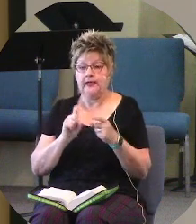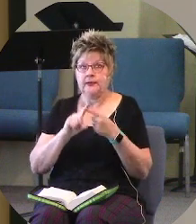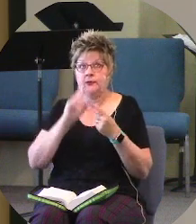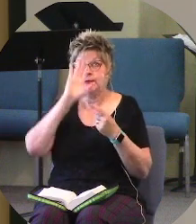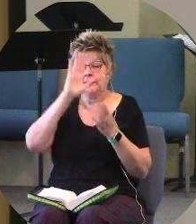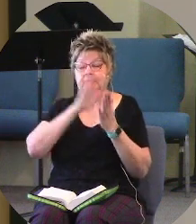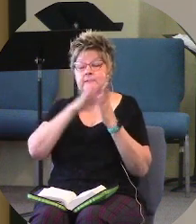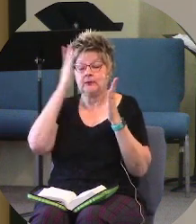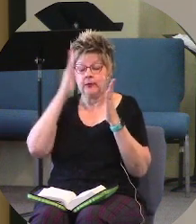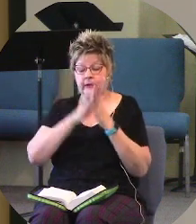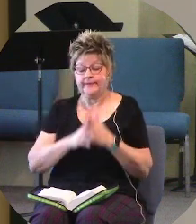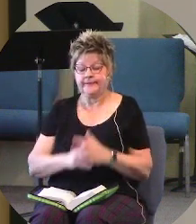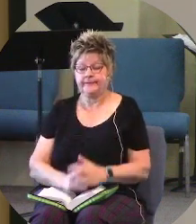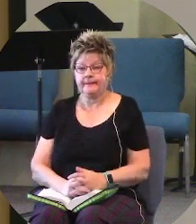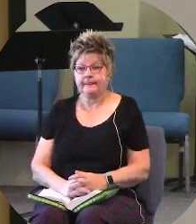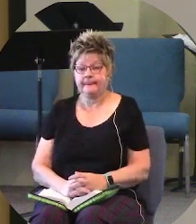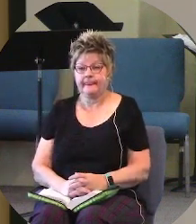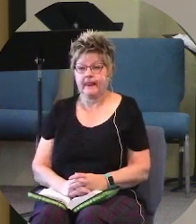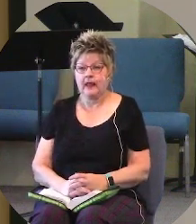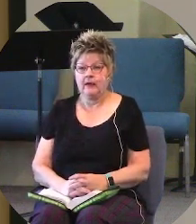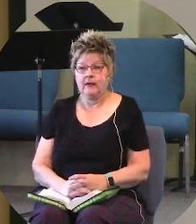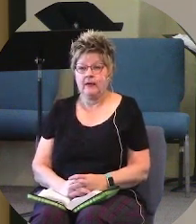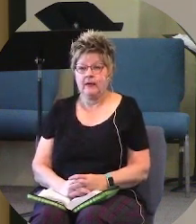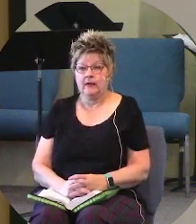glory. And so